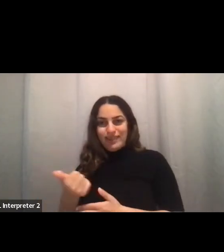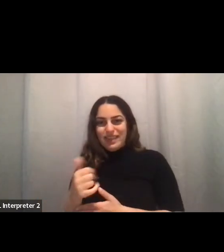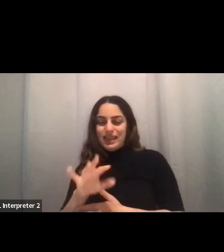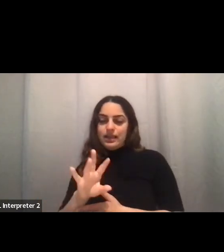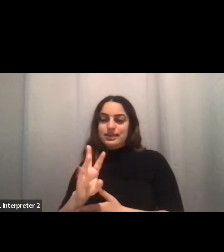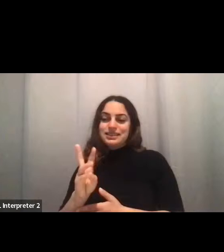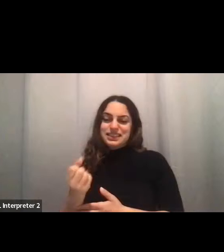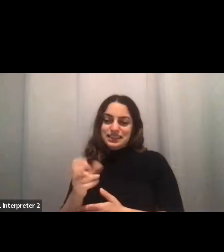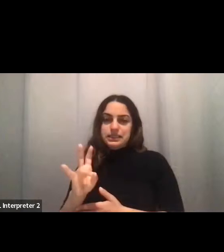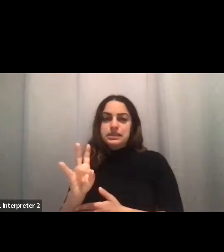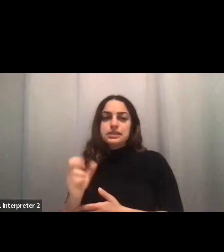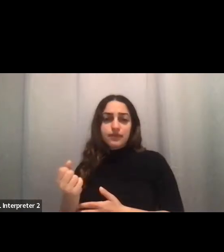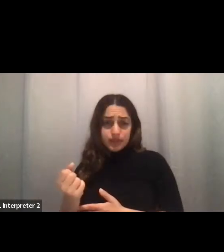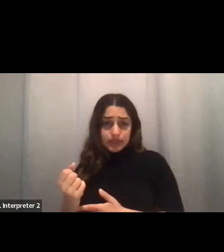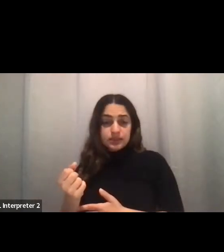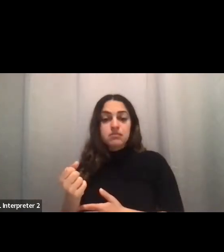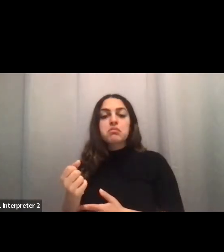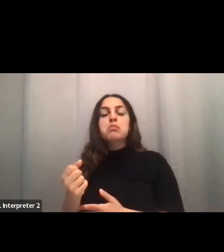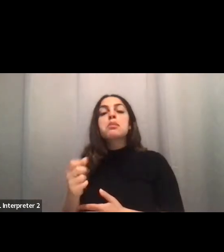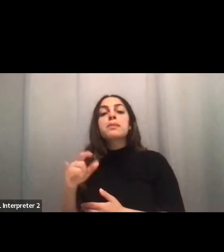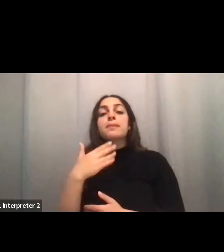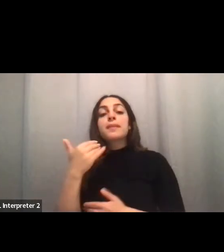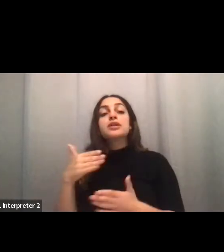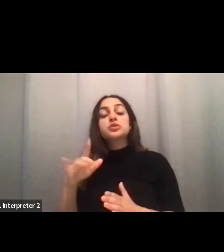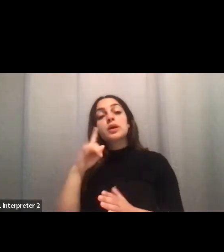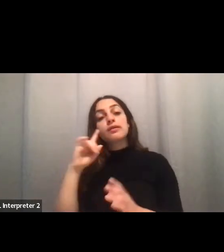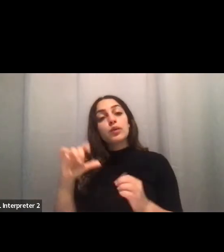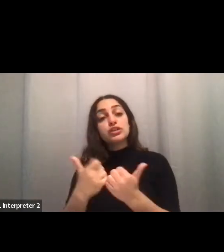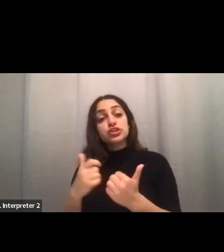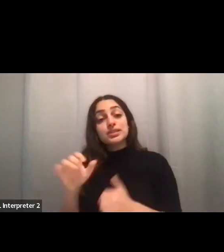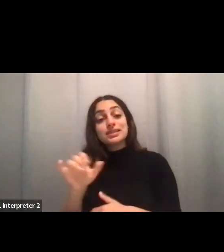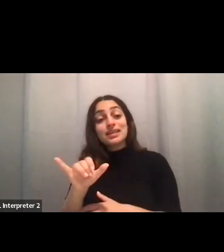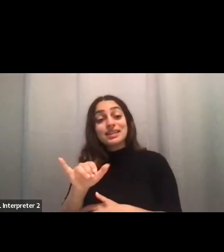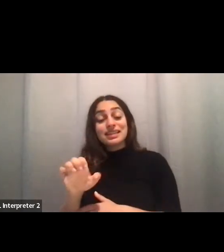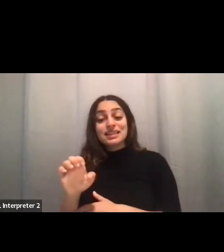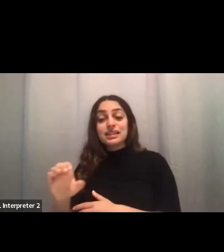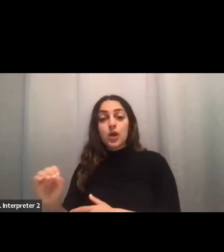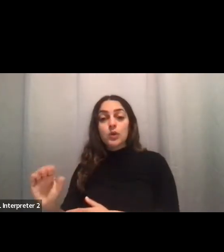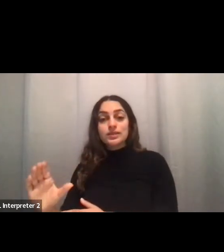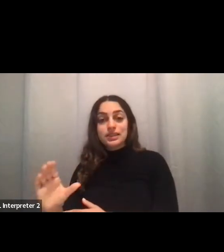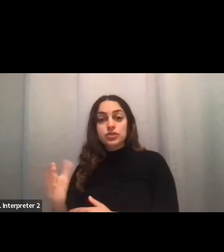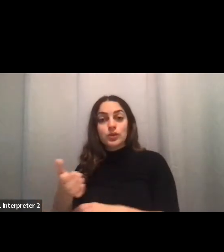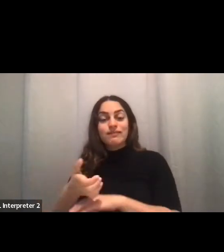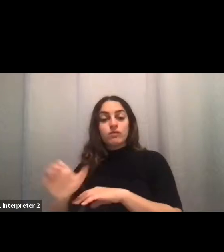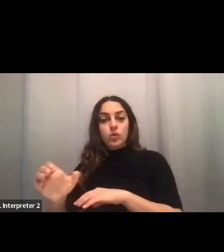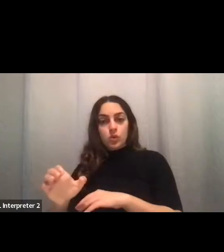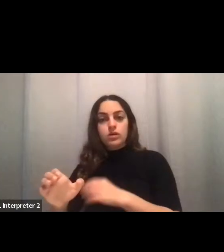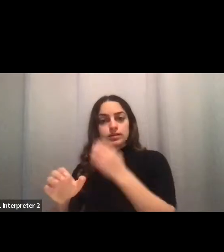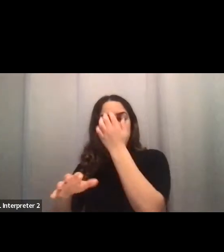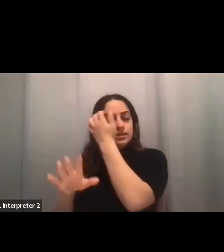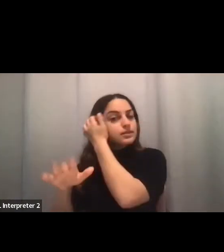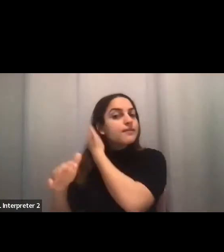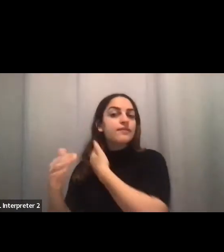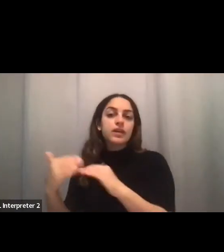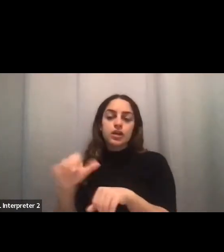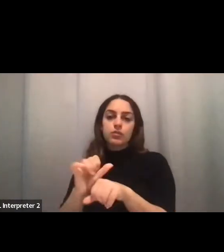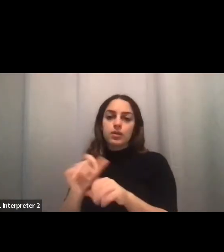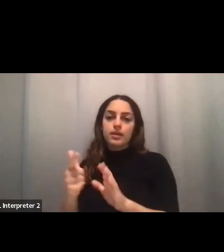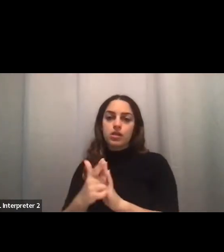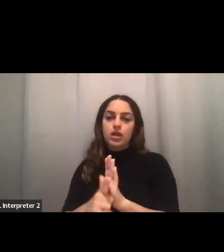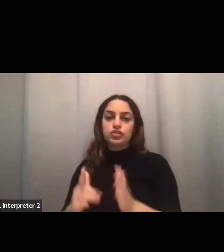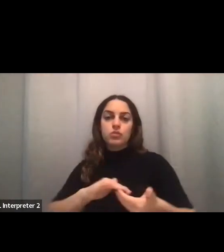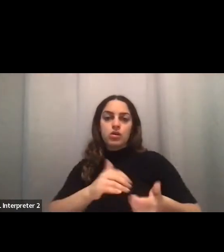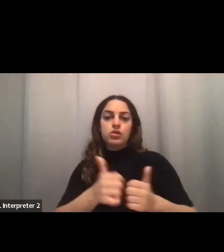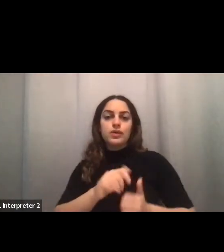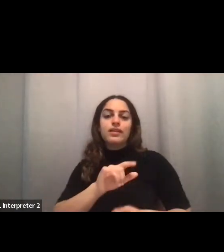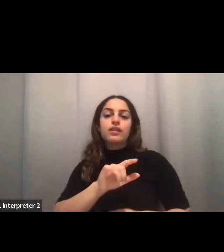1970s is that the best way for agencies like the eeoc to enforce fair employment law is to partner with trades women and black worker